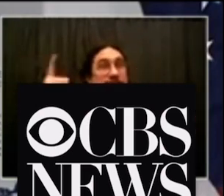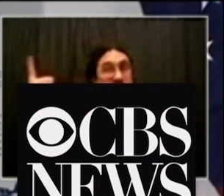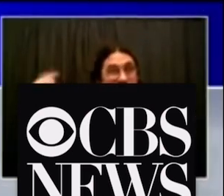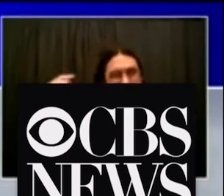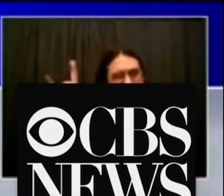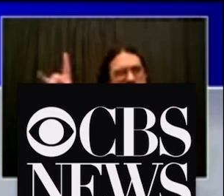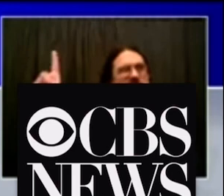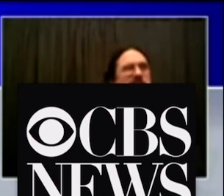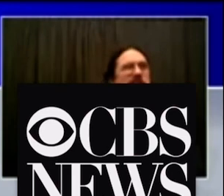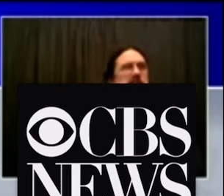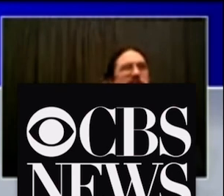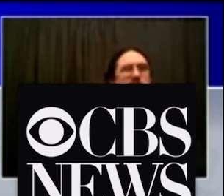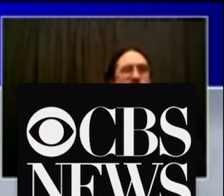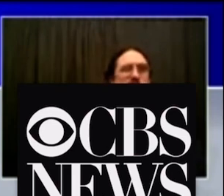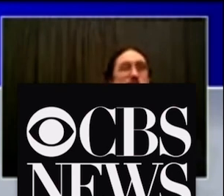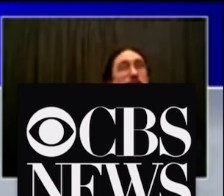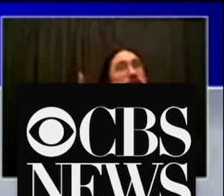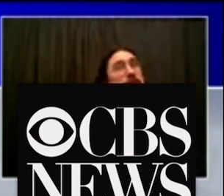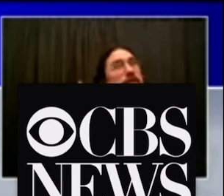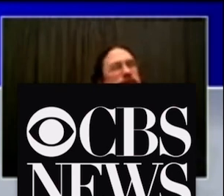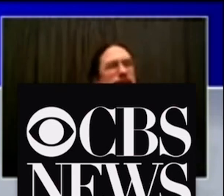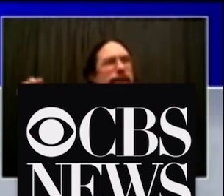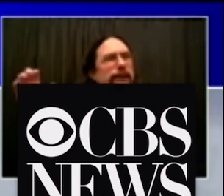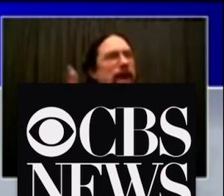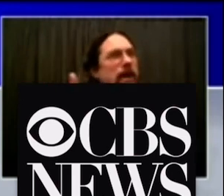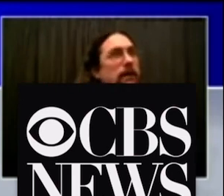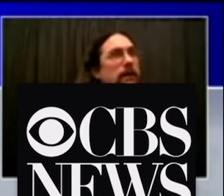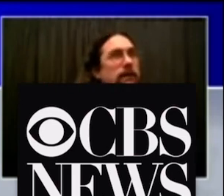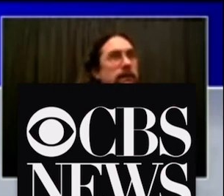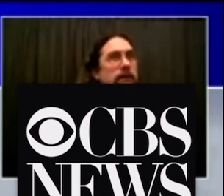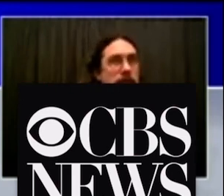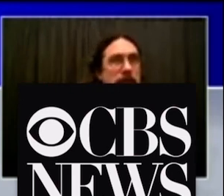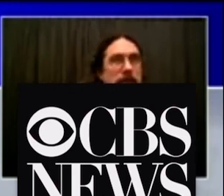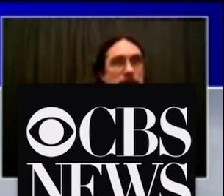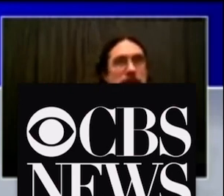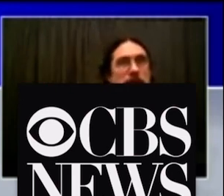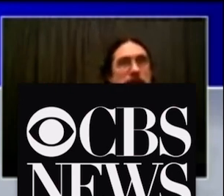Ball at Citi Field will be back, and that is a very big deal.